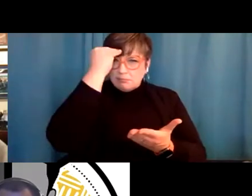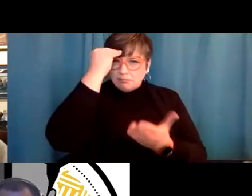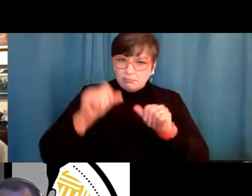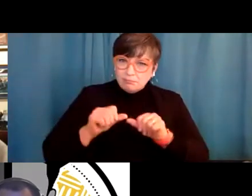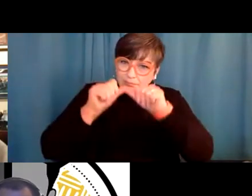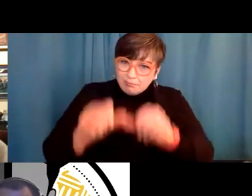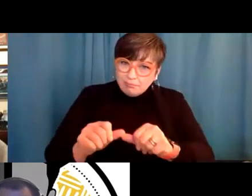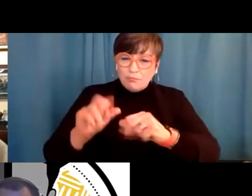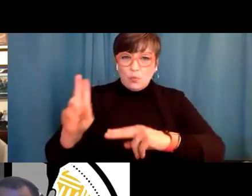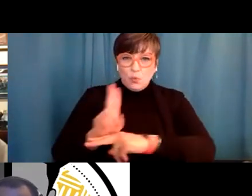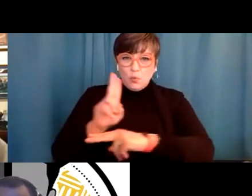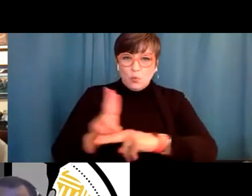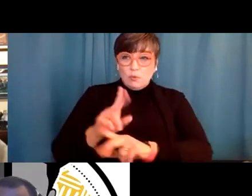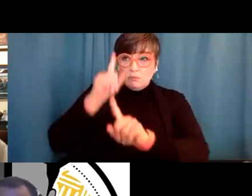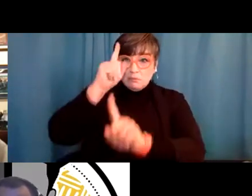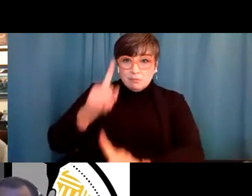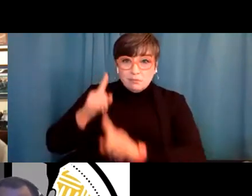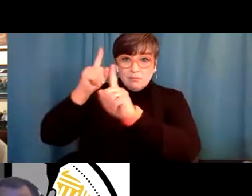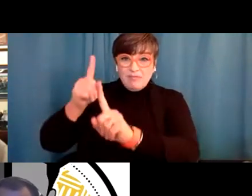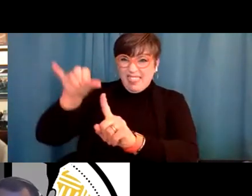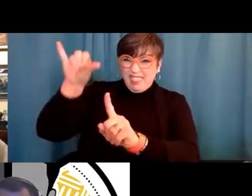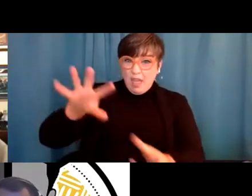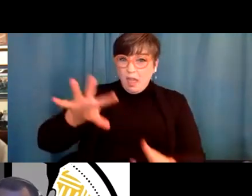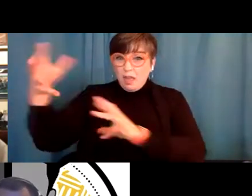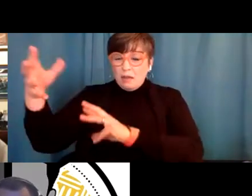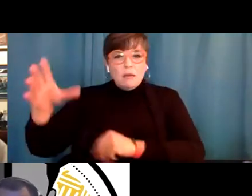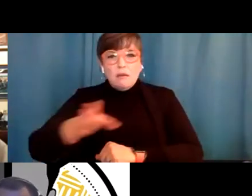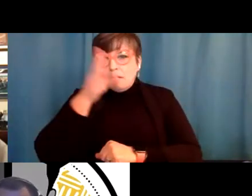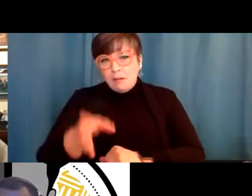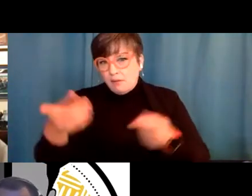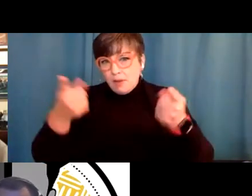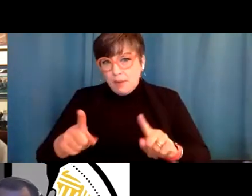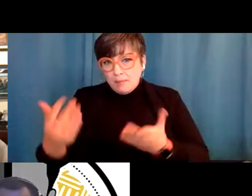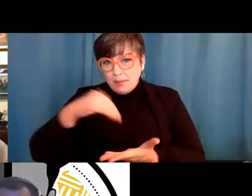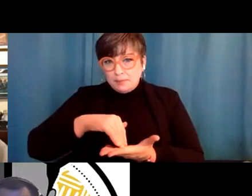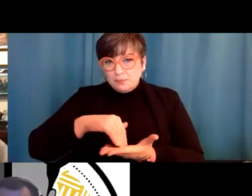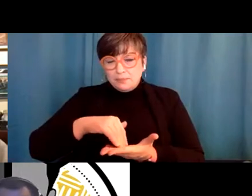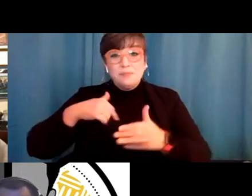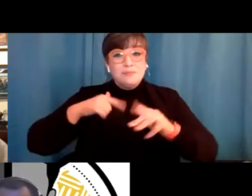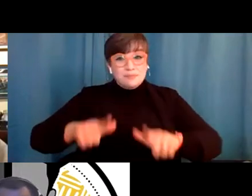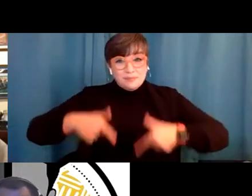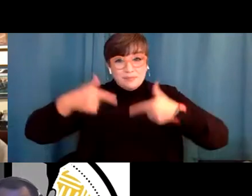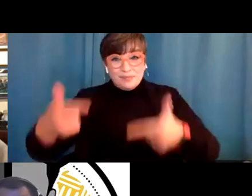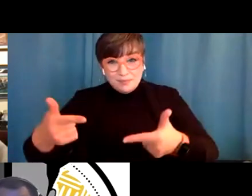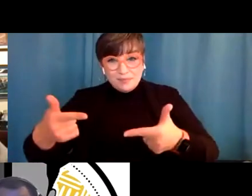again. I'd like to turn it over to the Dean of CSSH, Dr. Uta